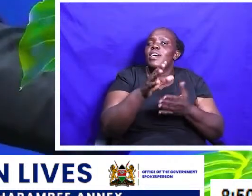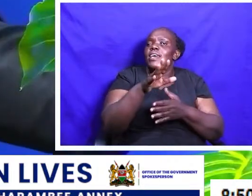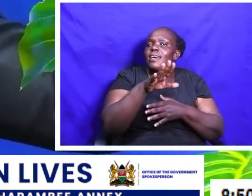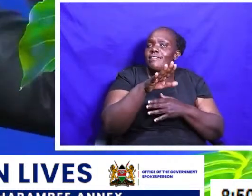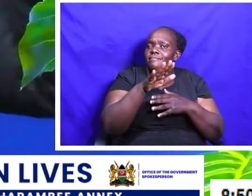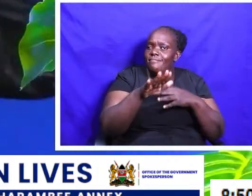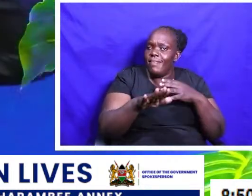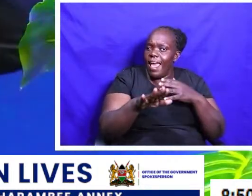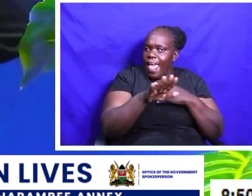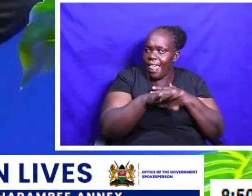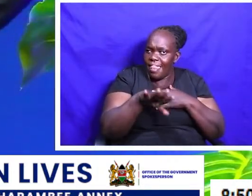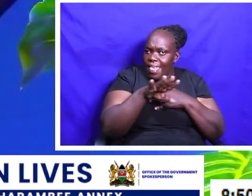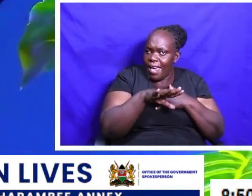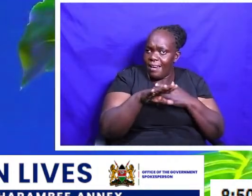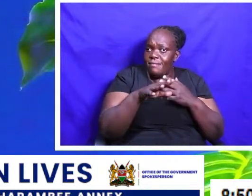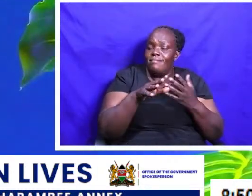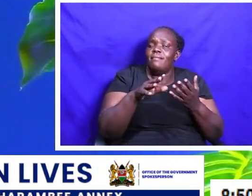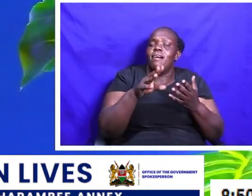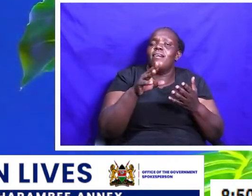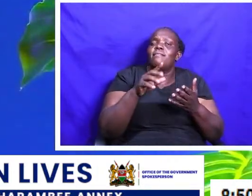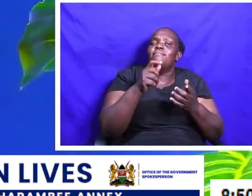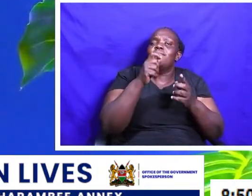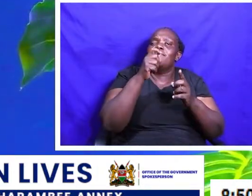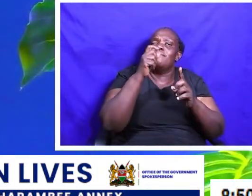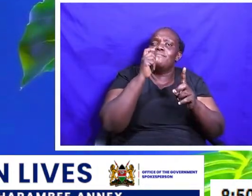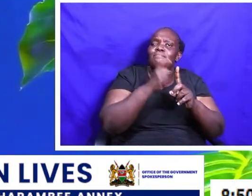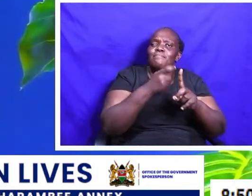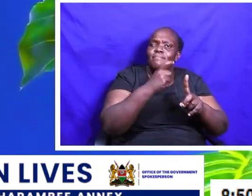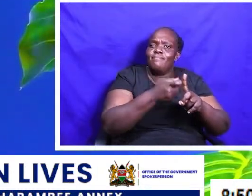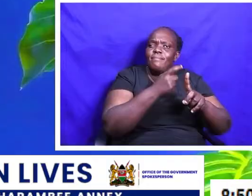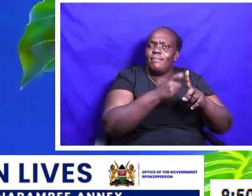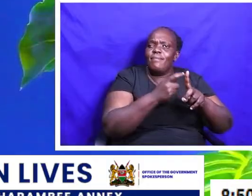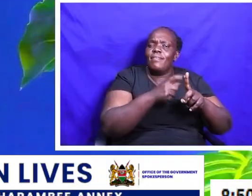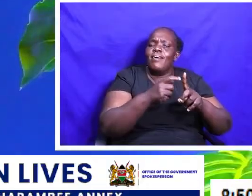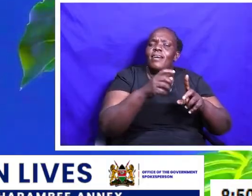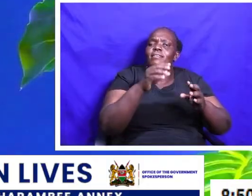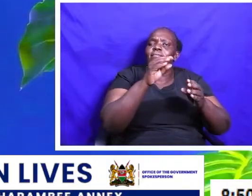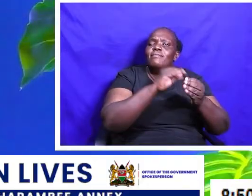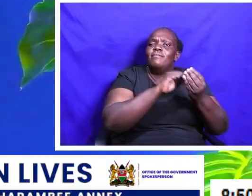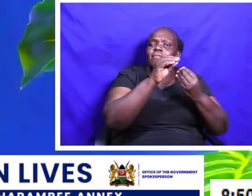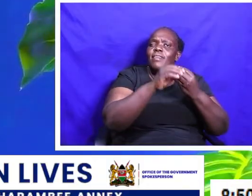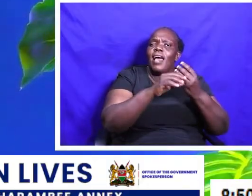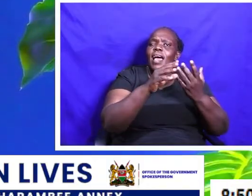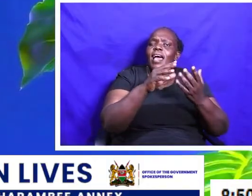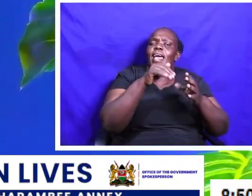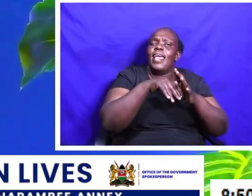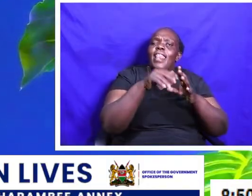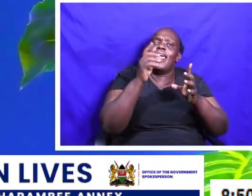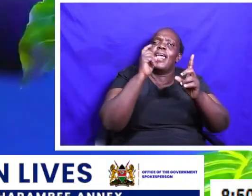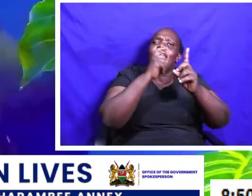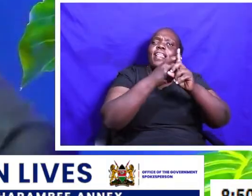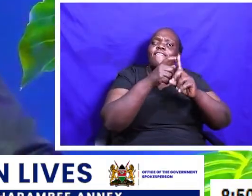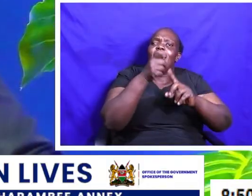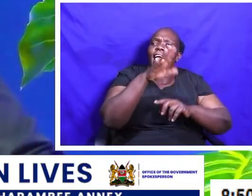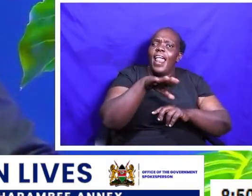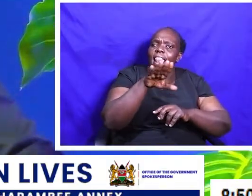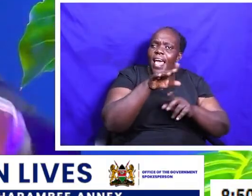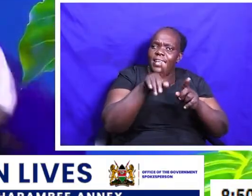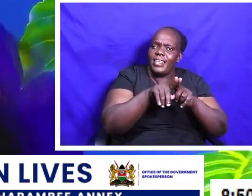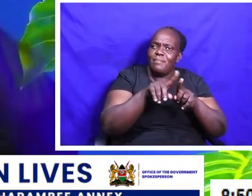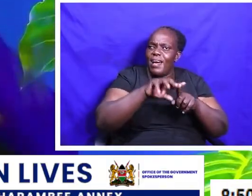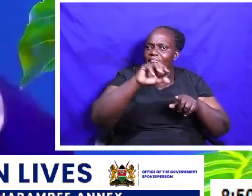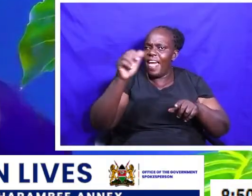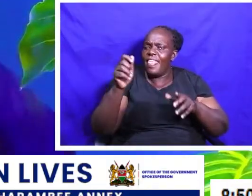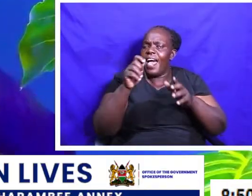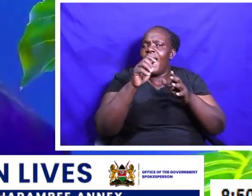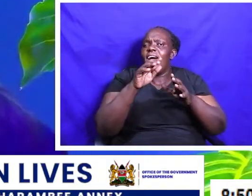coffee industry, be it the macadamia, the cashew nut industry in Kilifi County, be